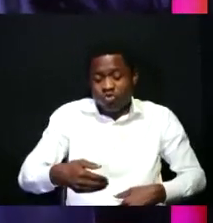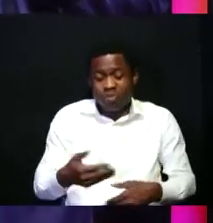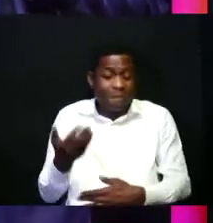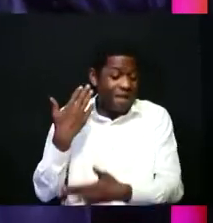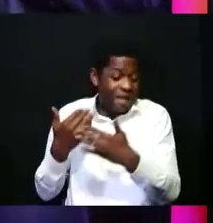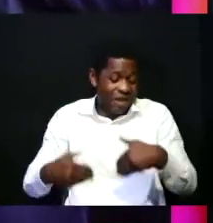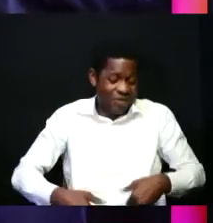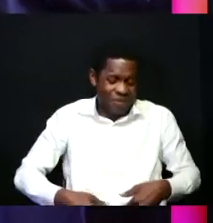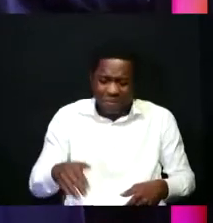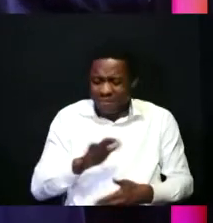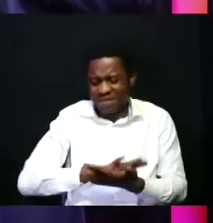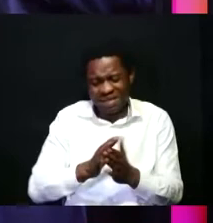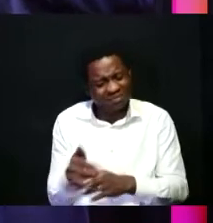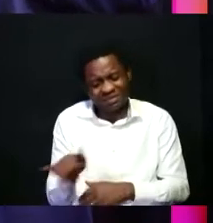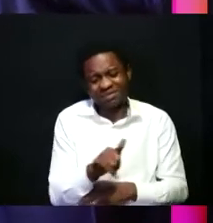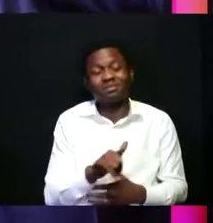their